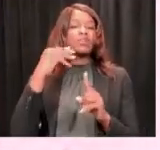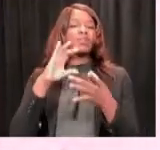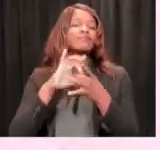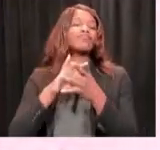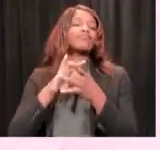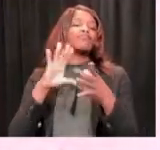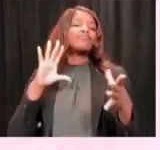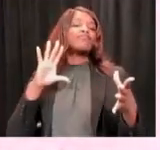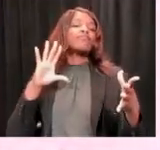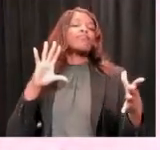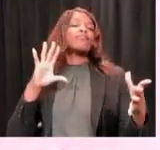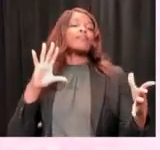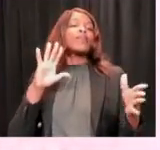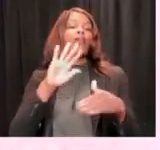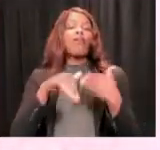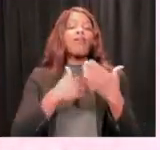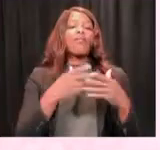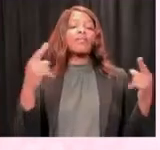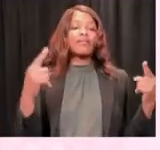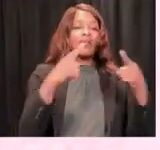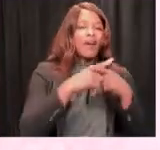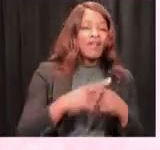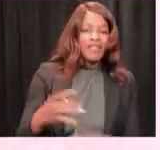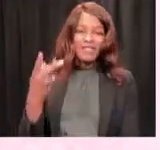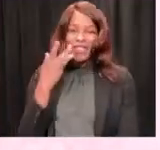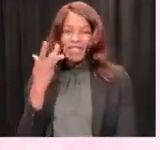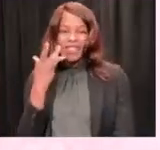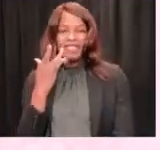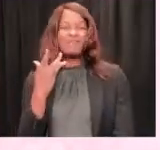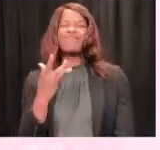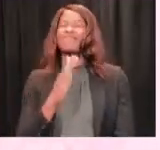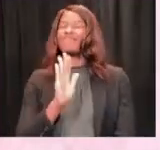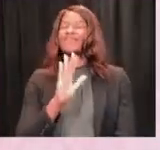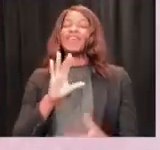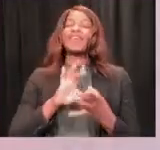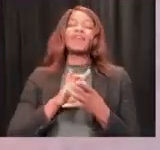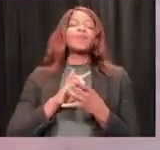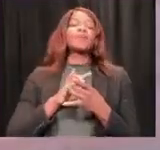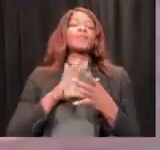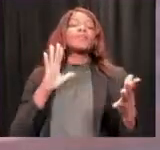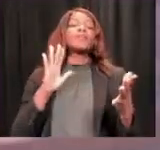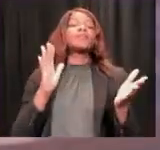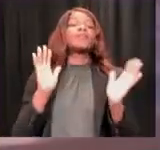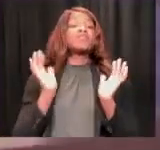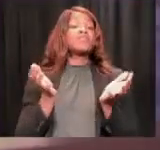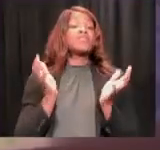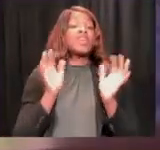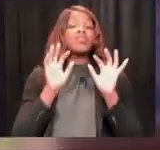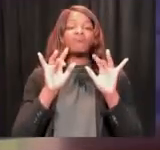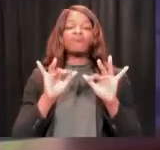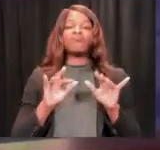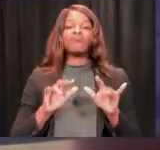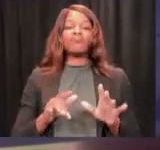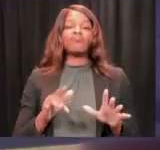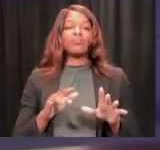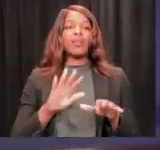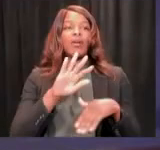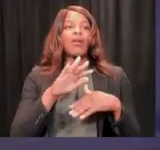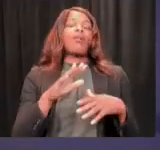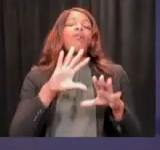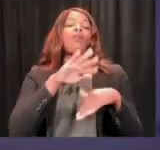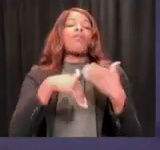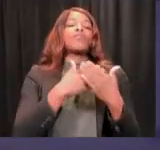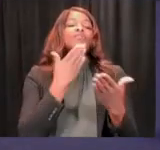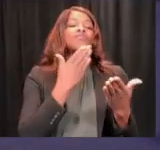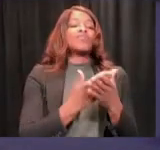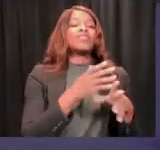release the conflict, the favoritism. Come on, just begin there in the chat. Just begin to release some stuff and begin to pull on to some